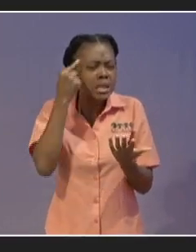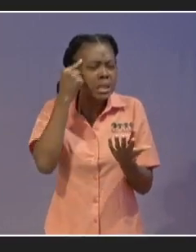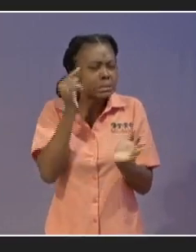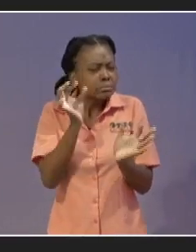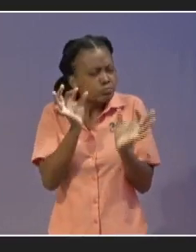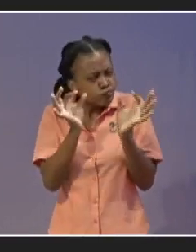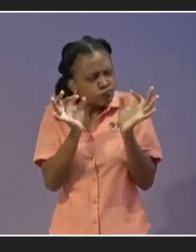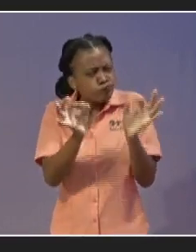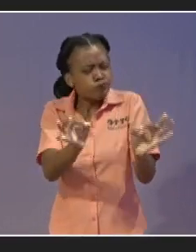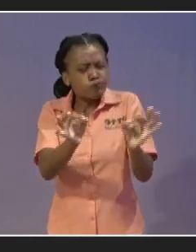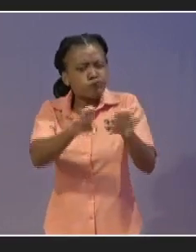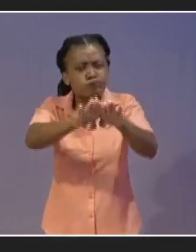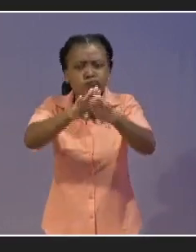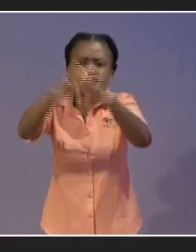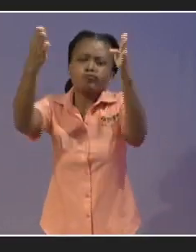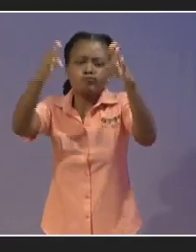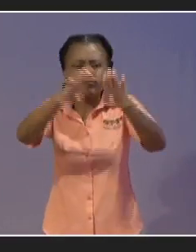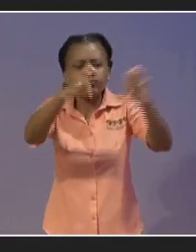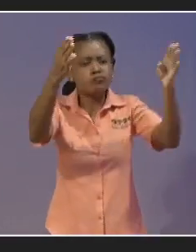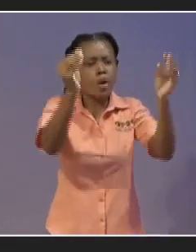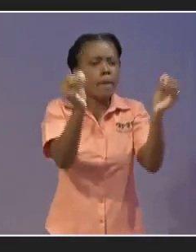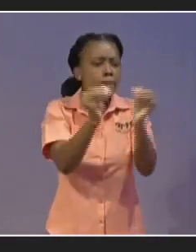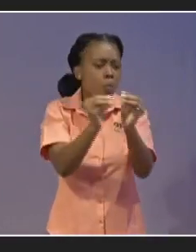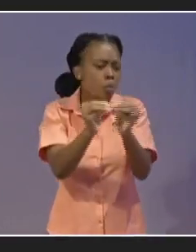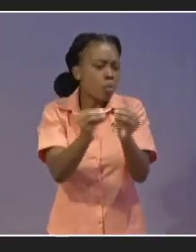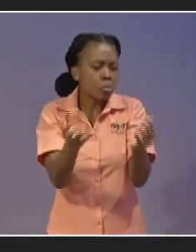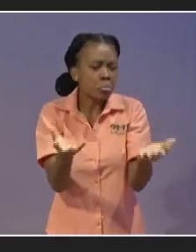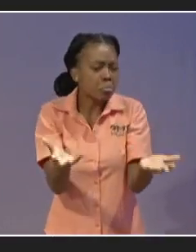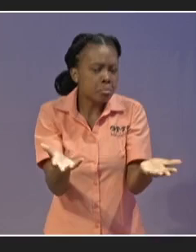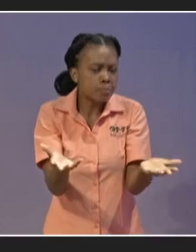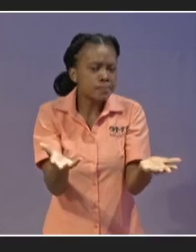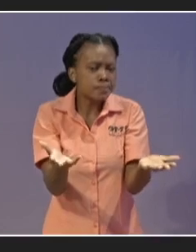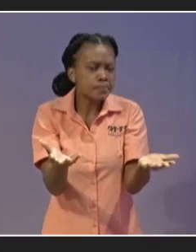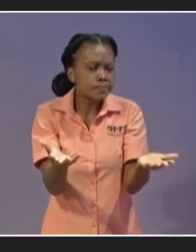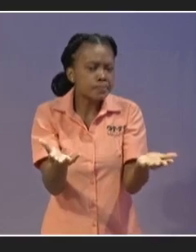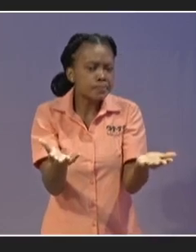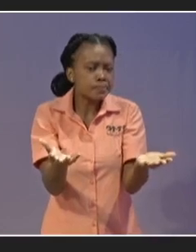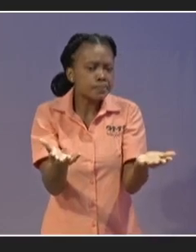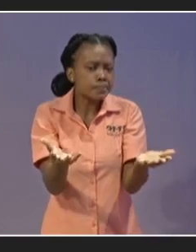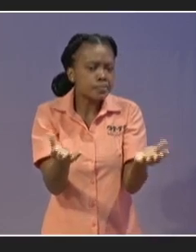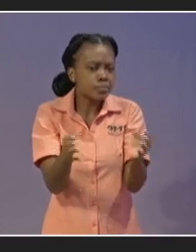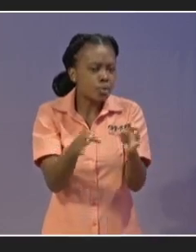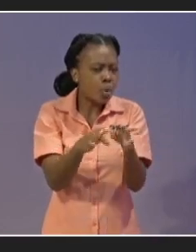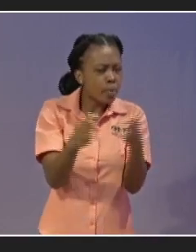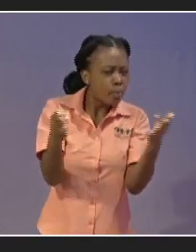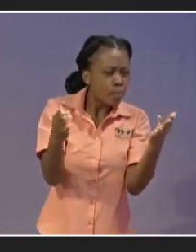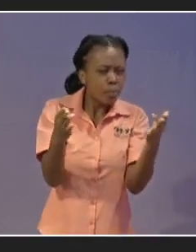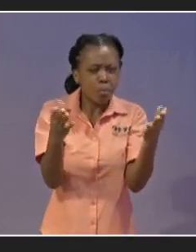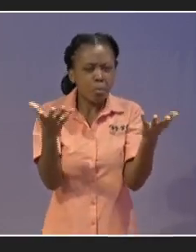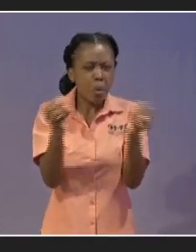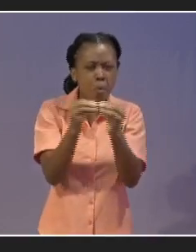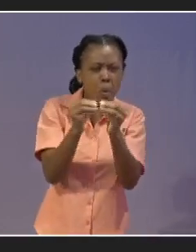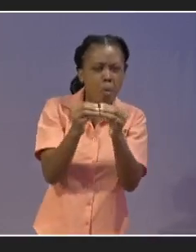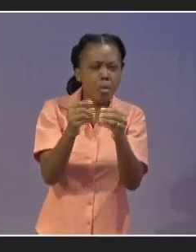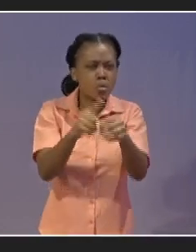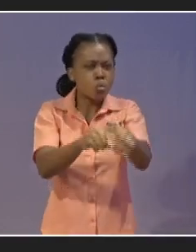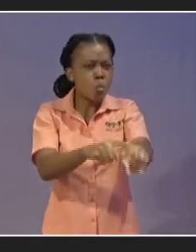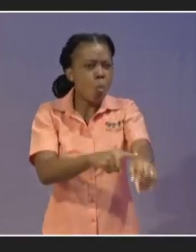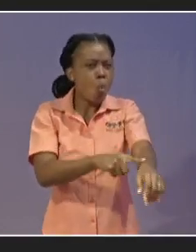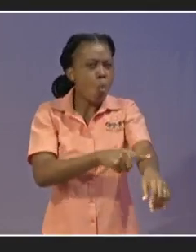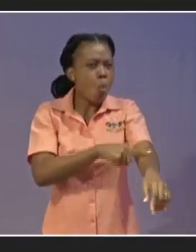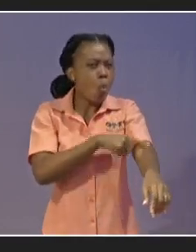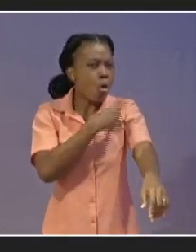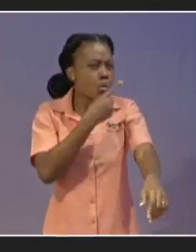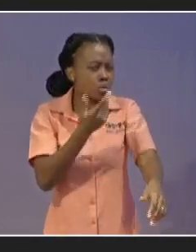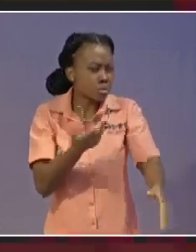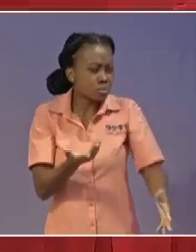public, expanding the openings of places which are, and staging of any kinds of public events? Thanks.